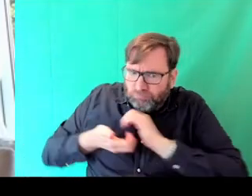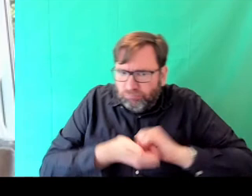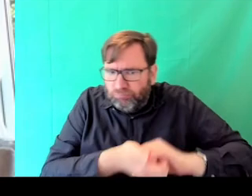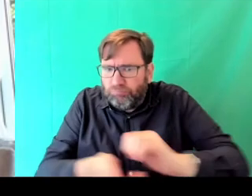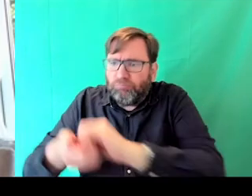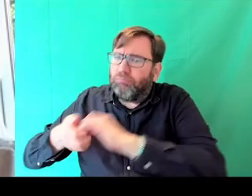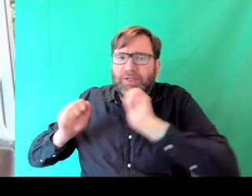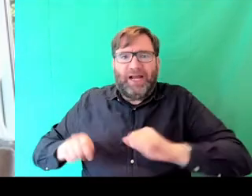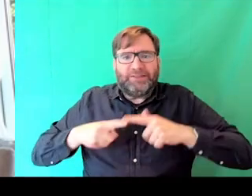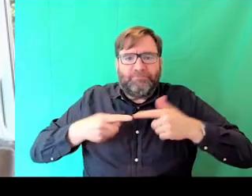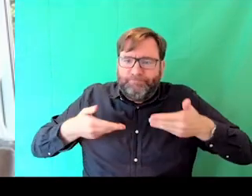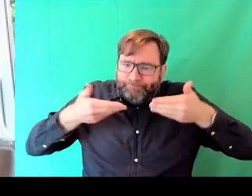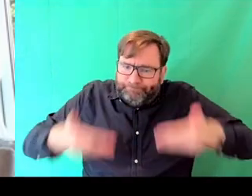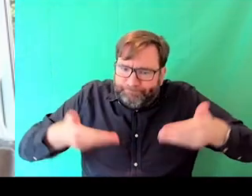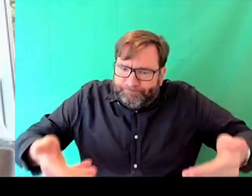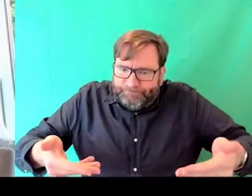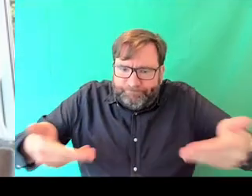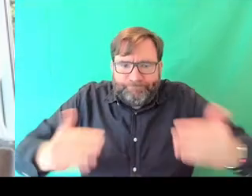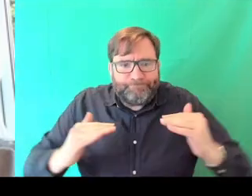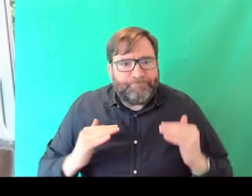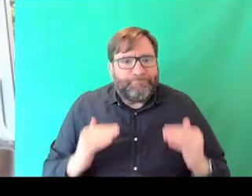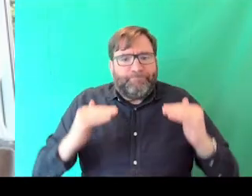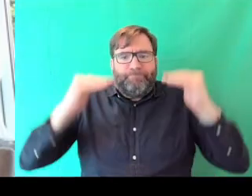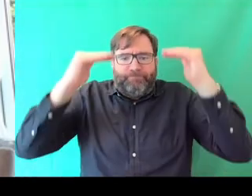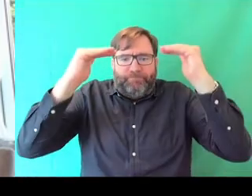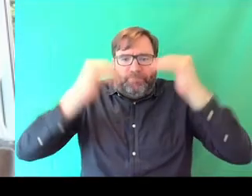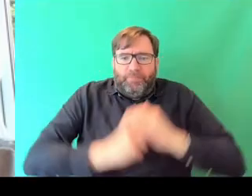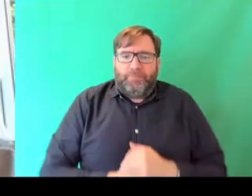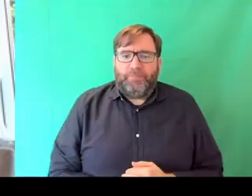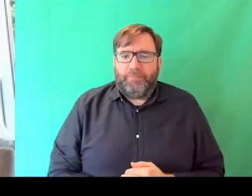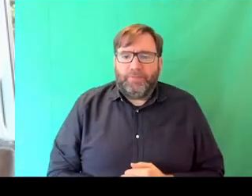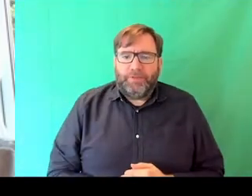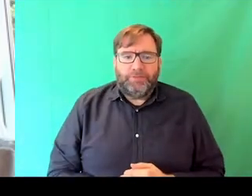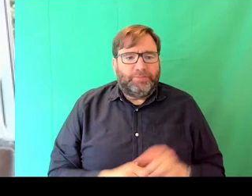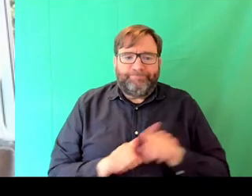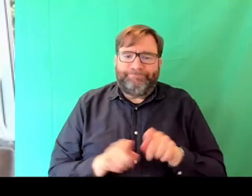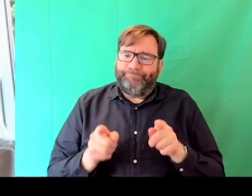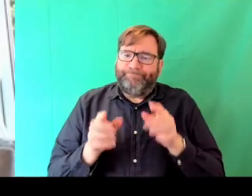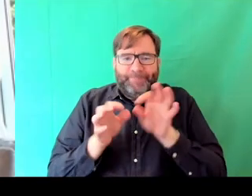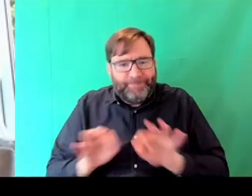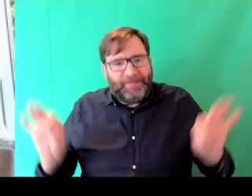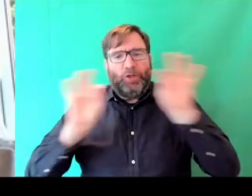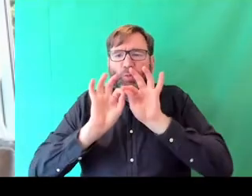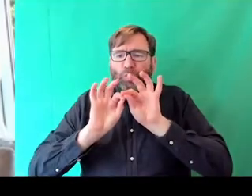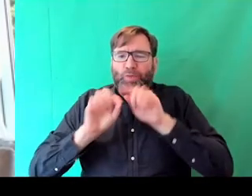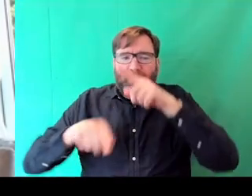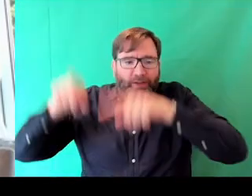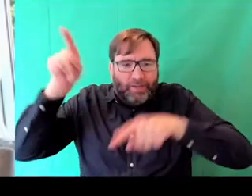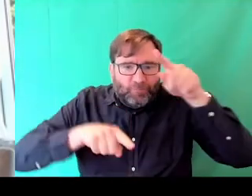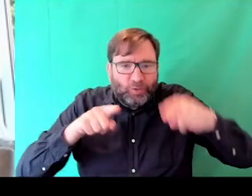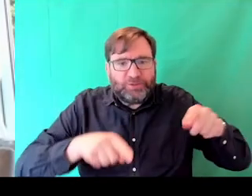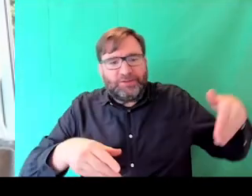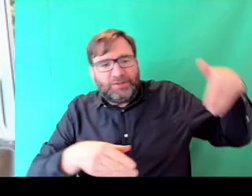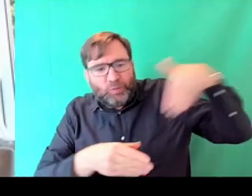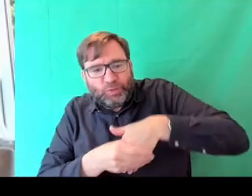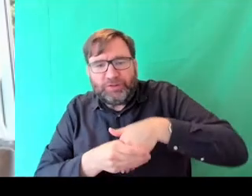ultimately by better reflecting the societies in which we live, you're going to be able to build better products,